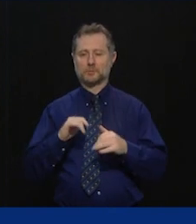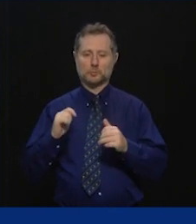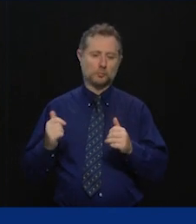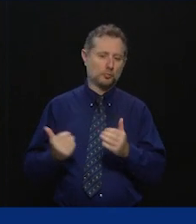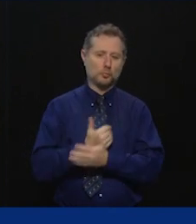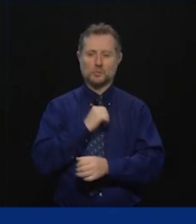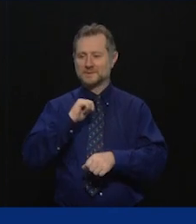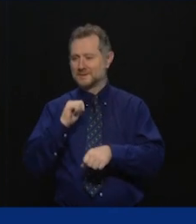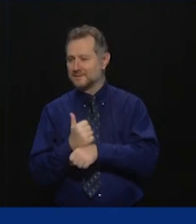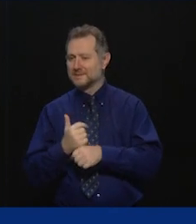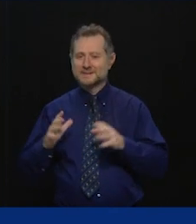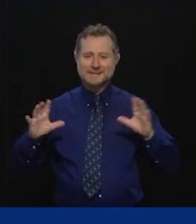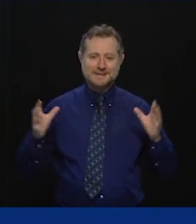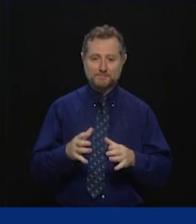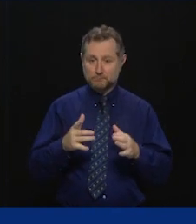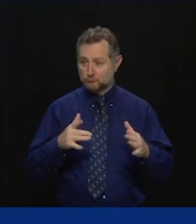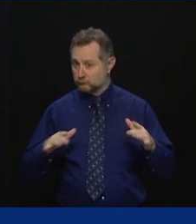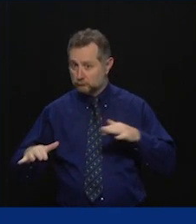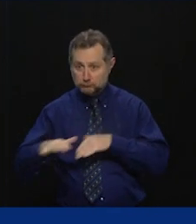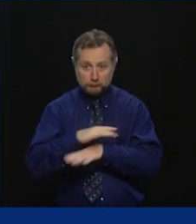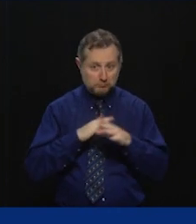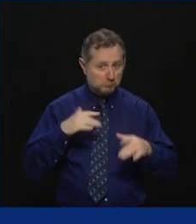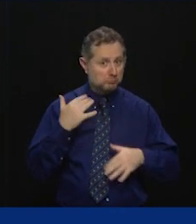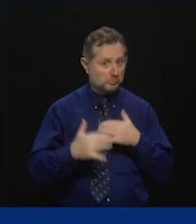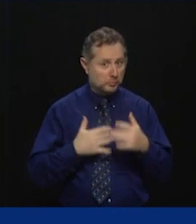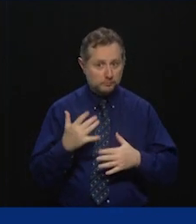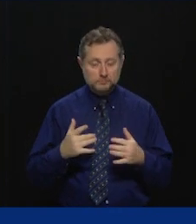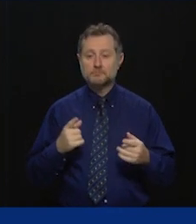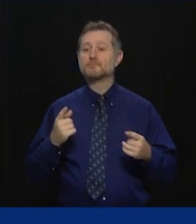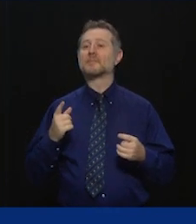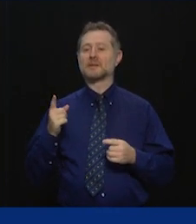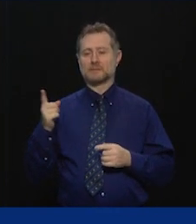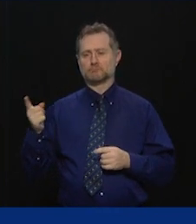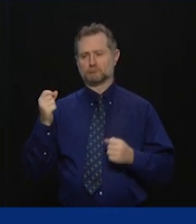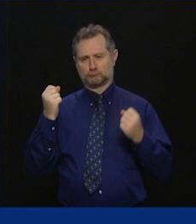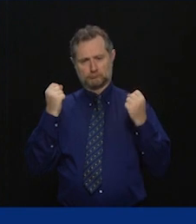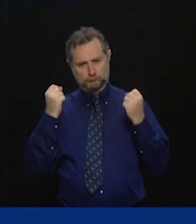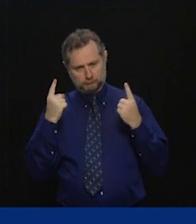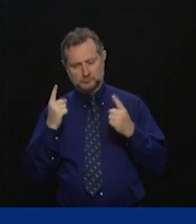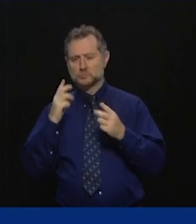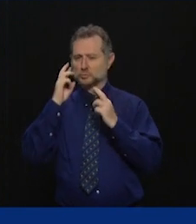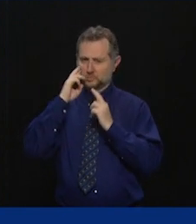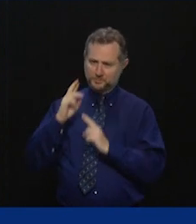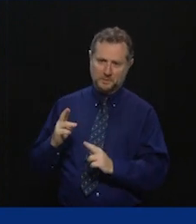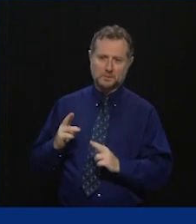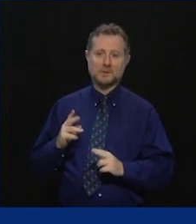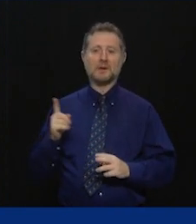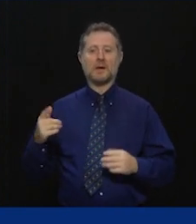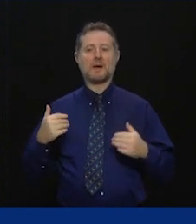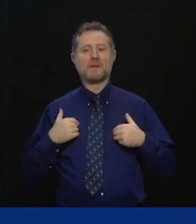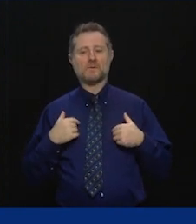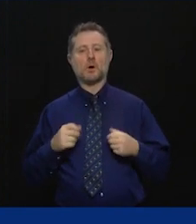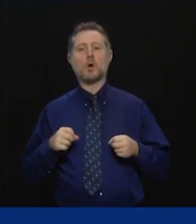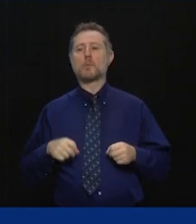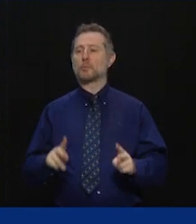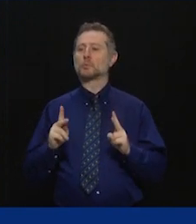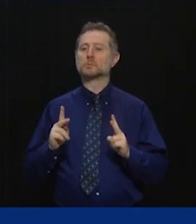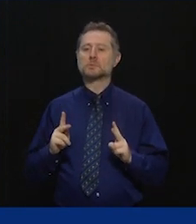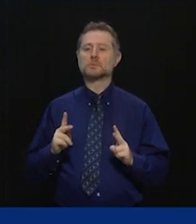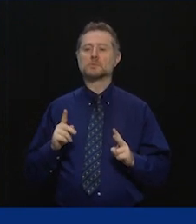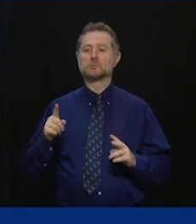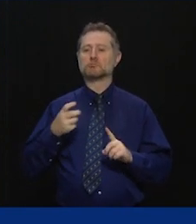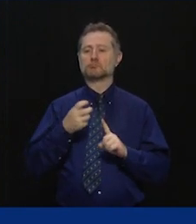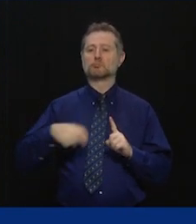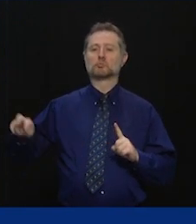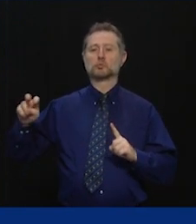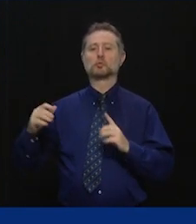ongoing, and he understands and he respects that, and he also has an opportunity to move on to new